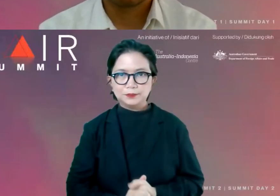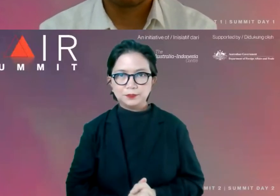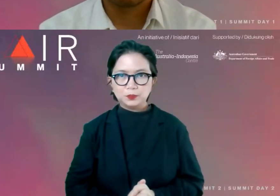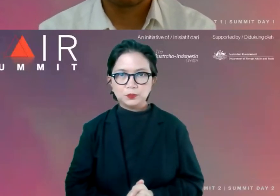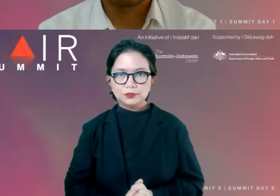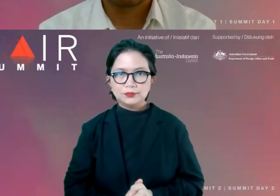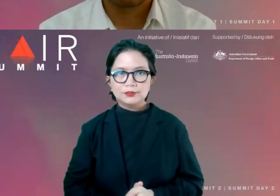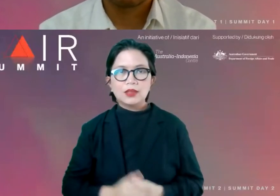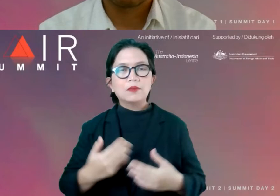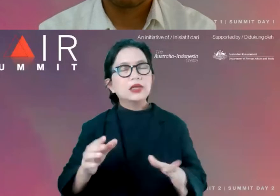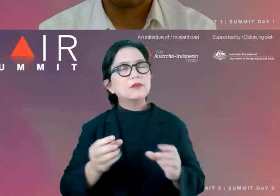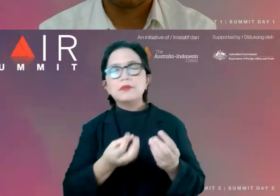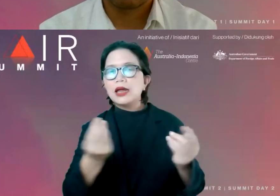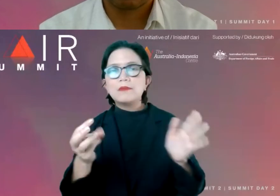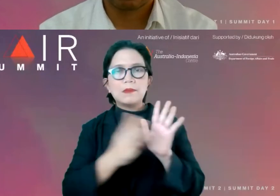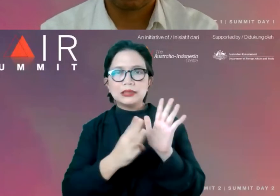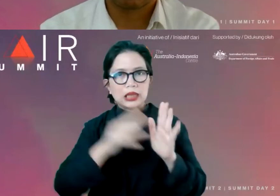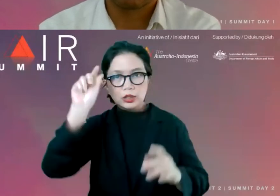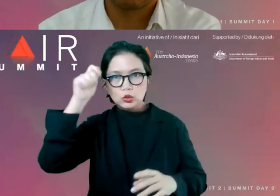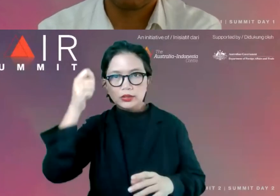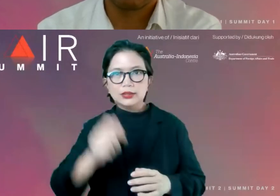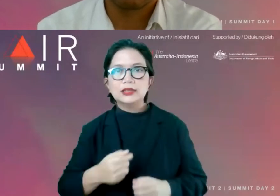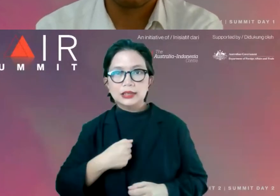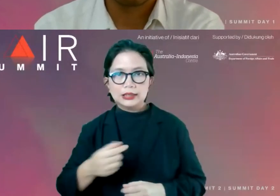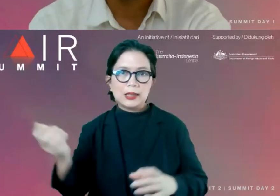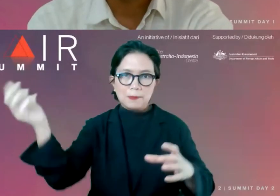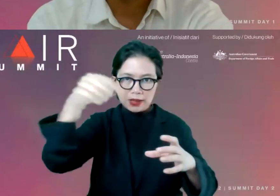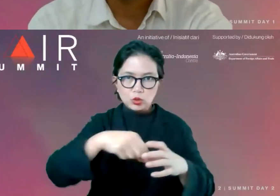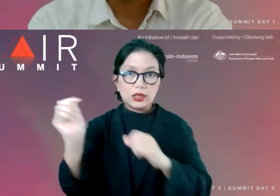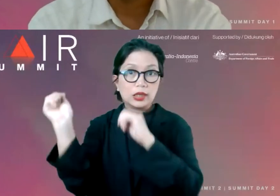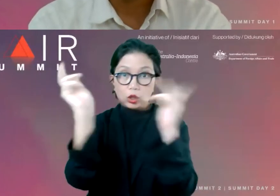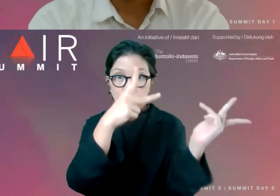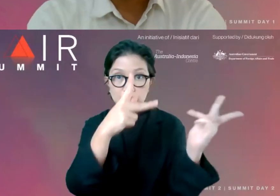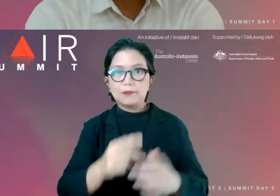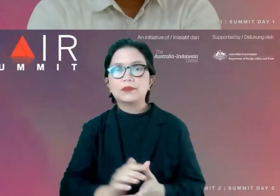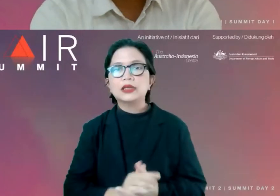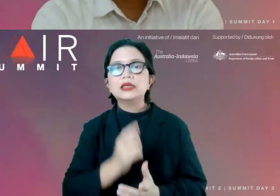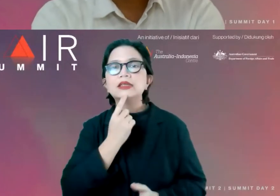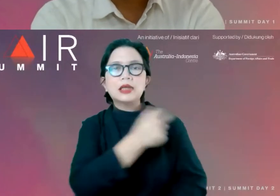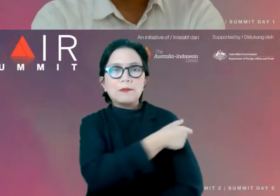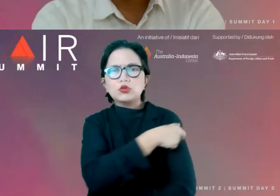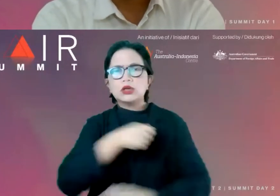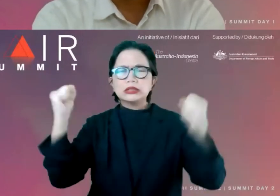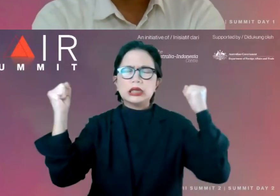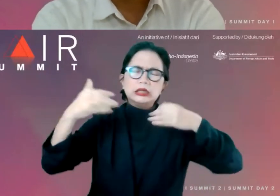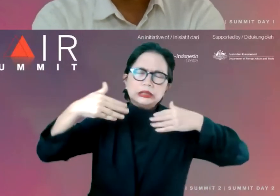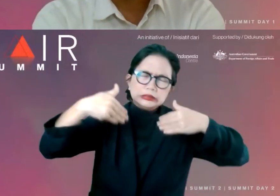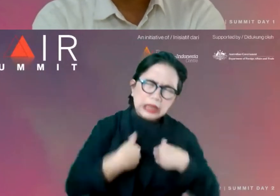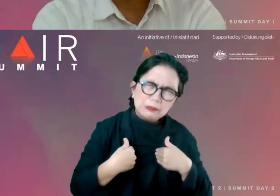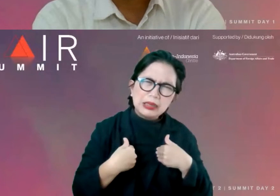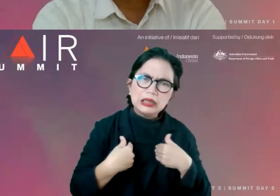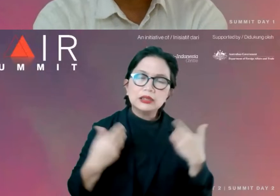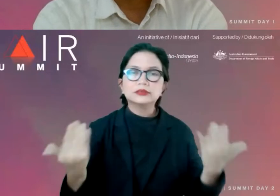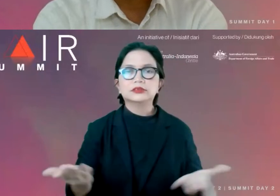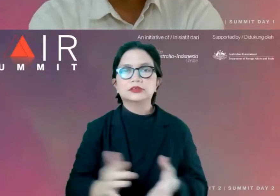to context with, you know, tired healthcare workers who have different lives. They have a life outside work, a